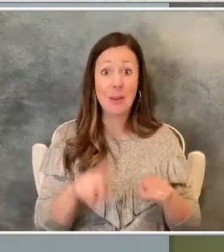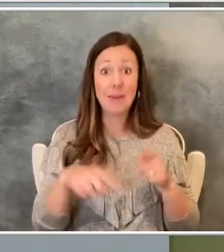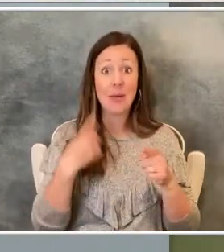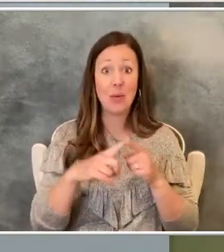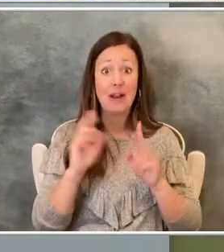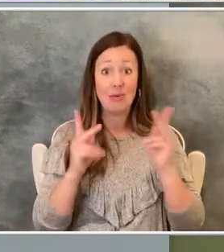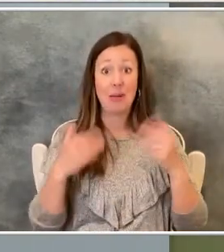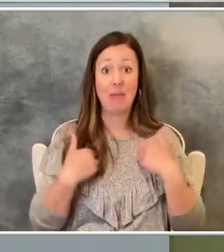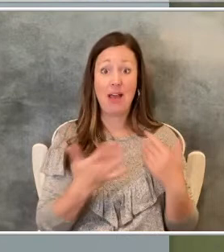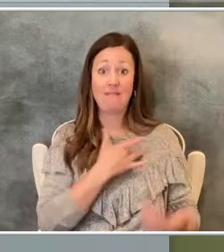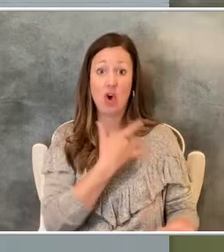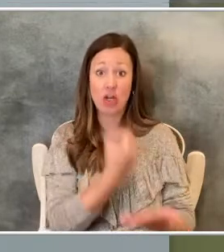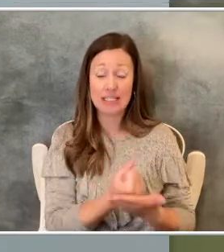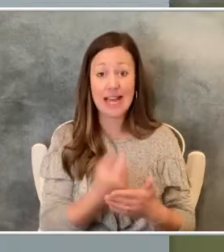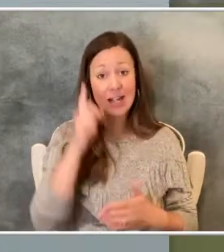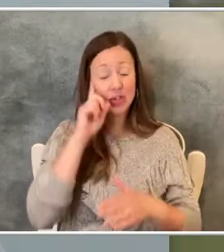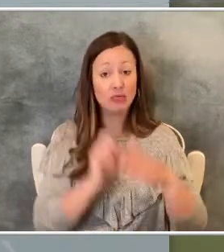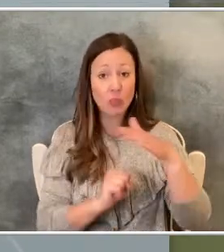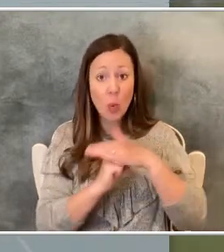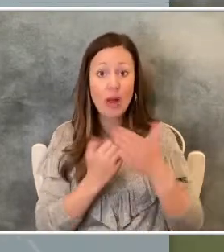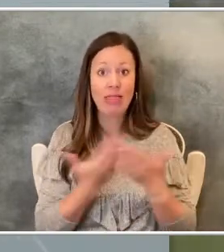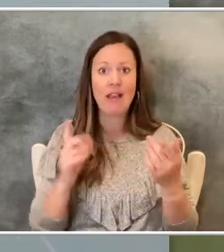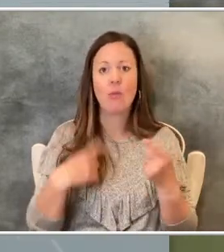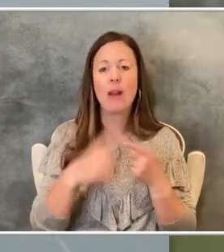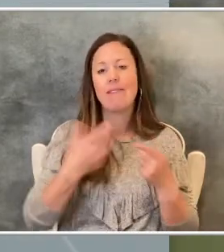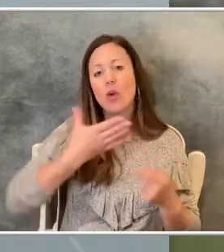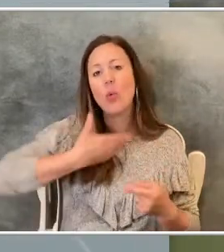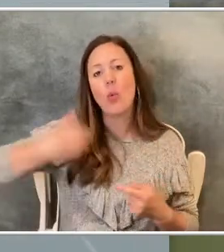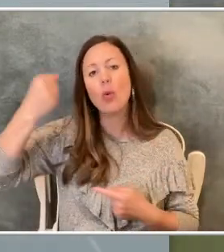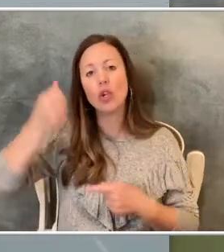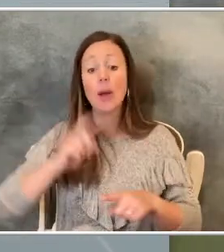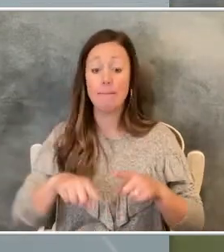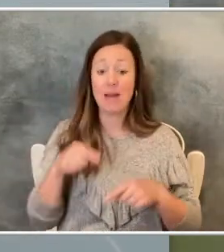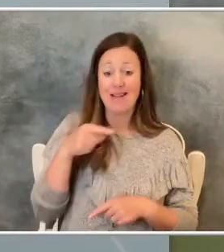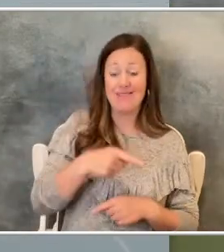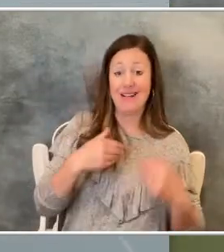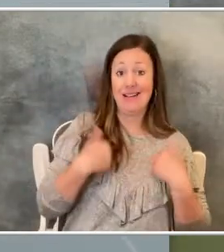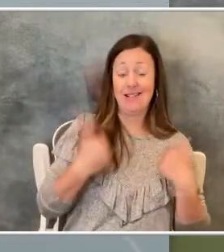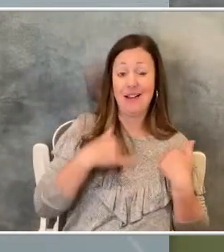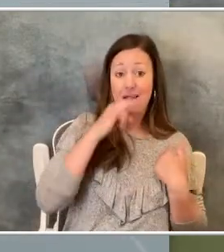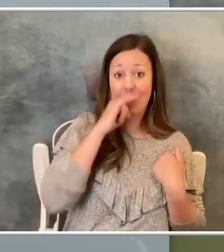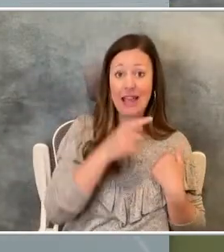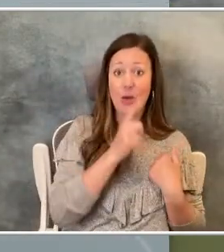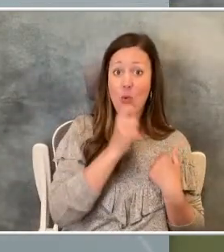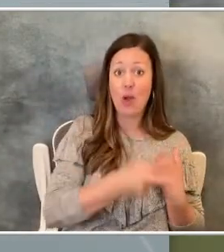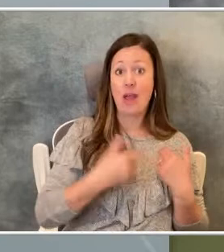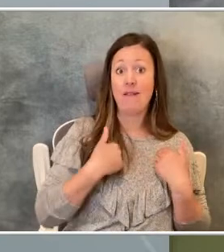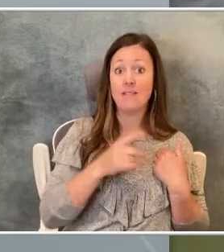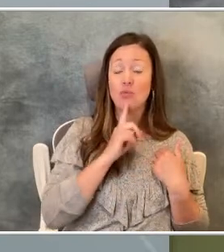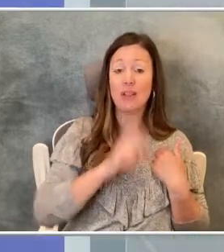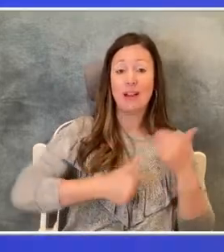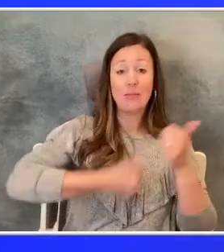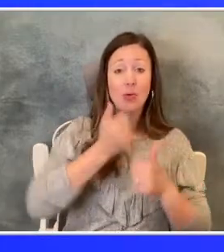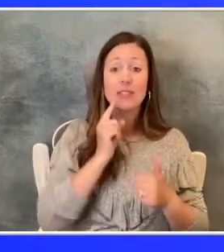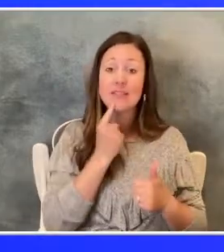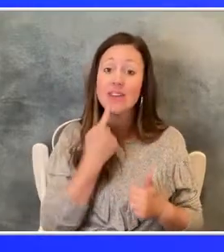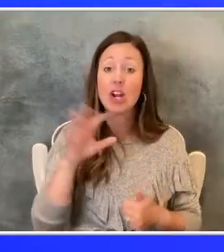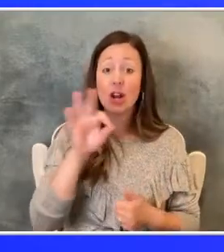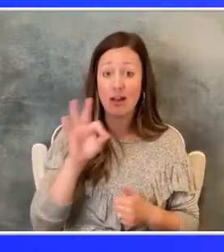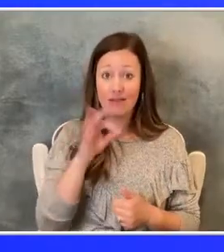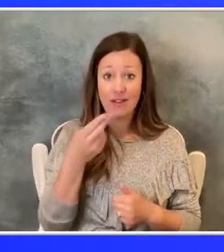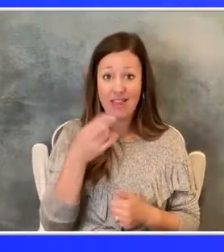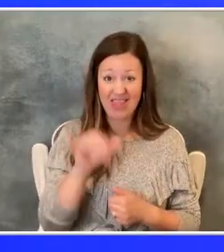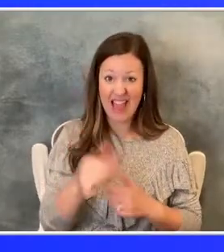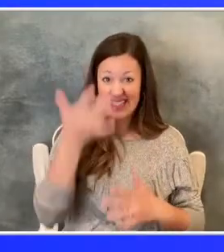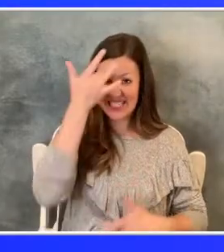heart attacks and strokes at an older age. But these kids who have the most severe form of familial hypercholesterolemia,